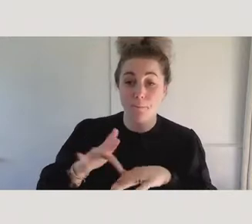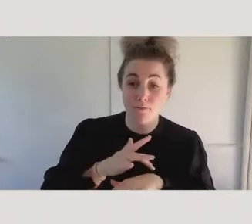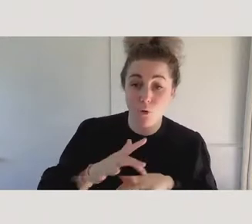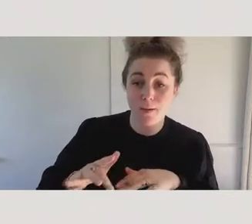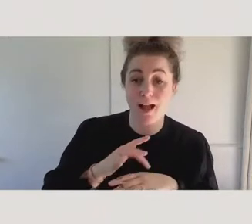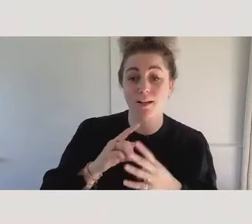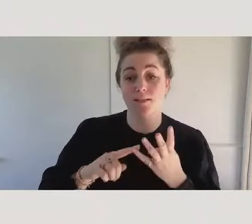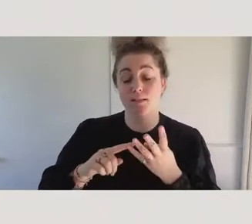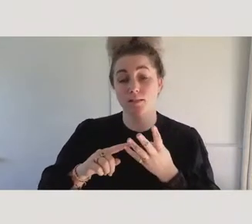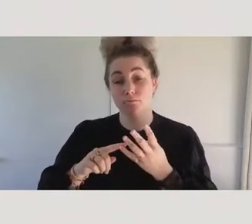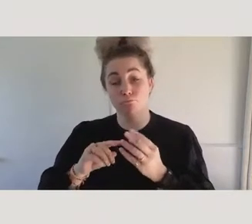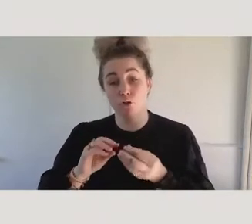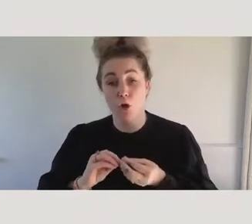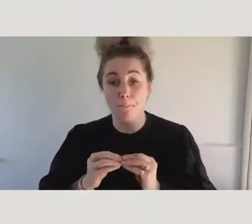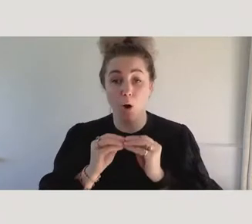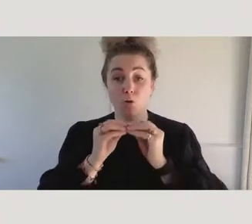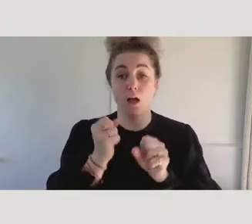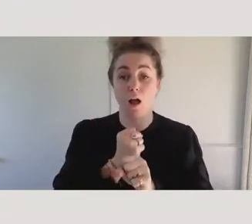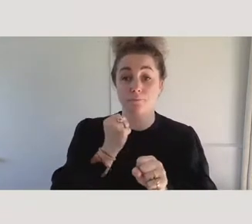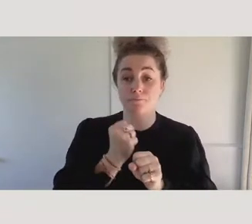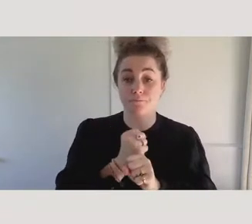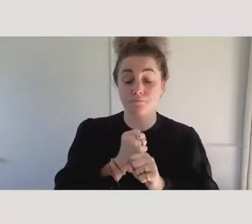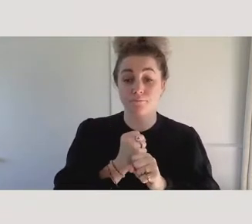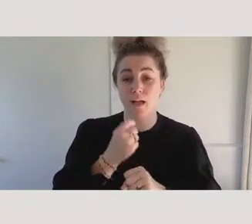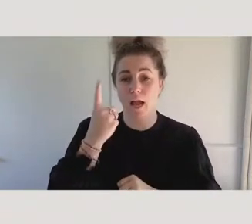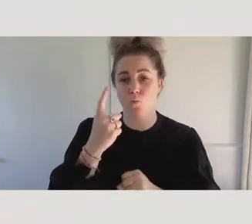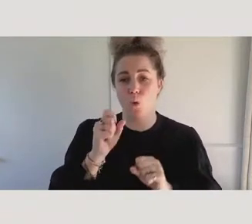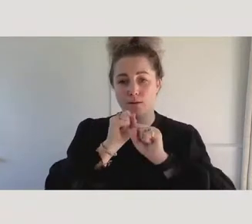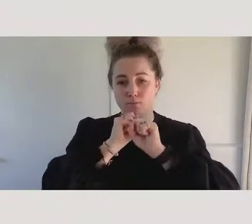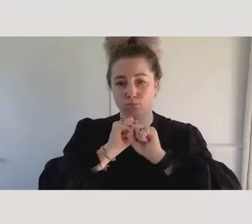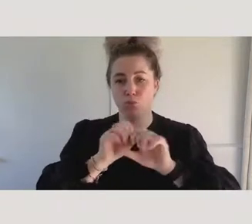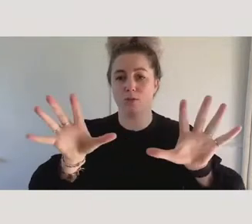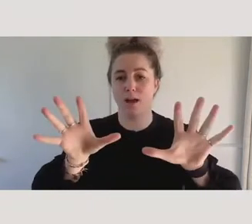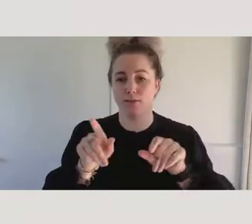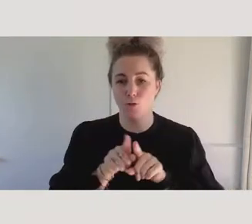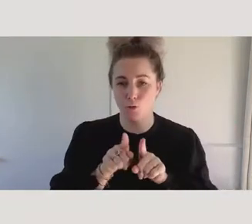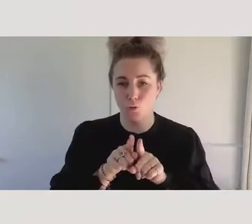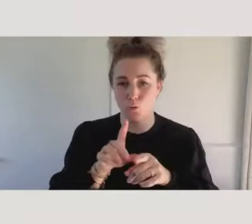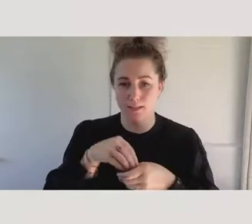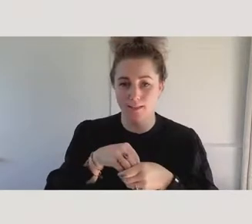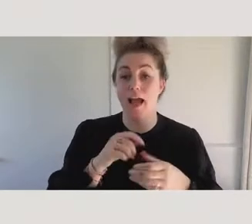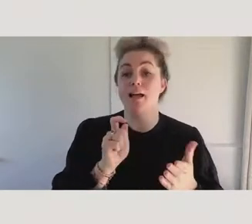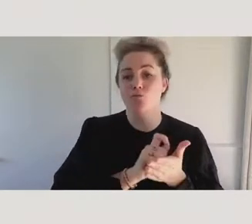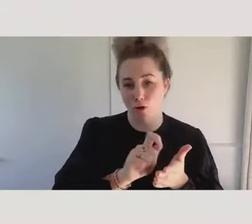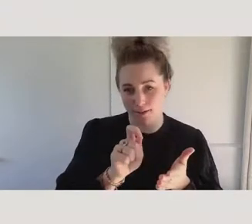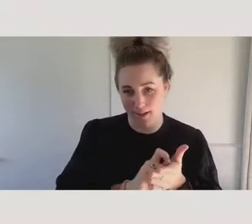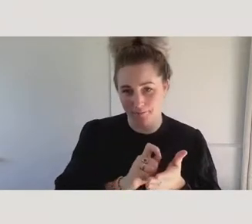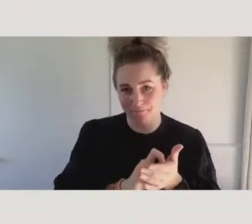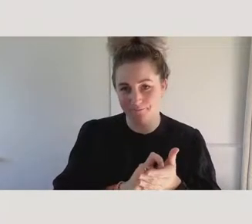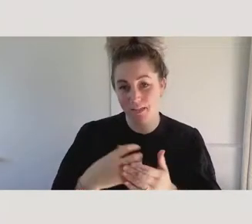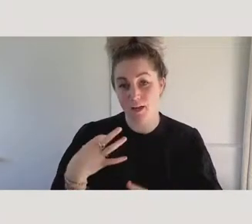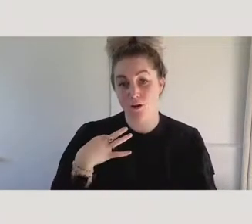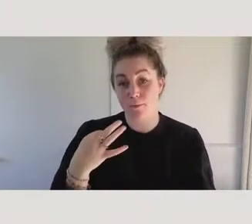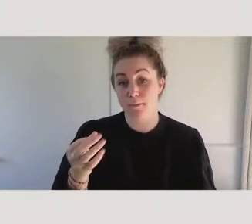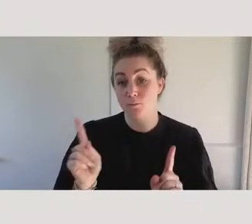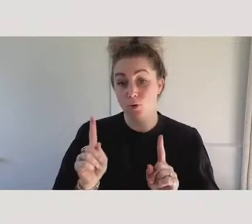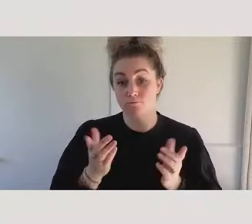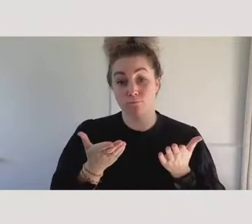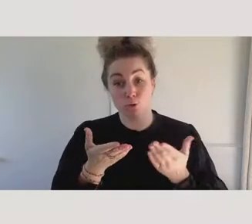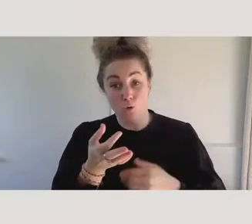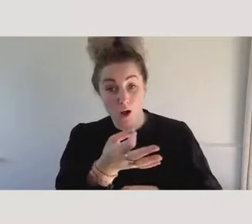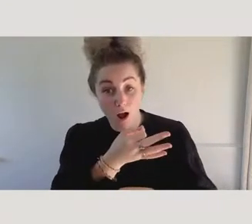composers within with one academic and one broadcaster thrown in and a writer they represented the Cook